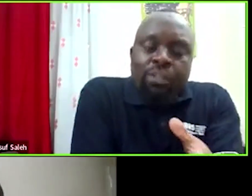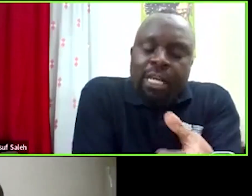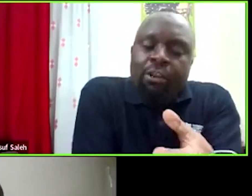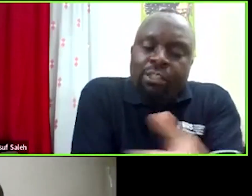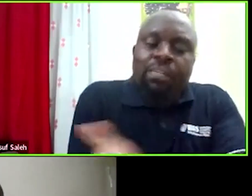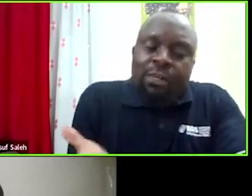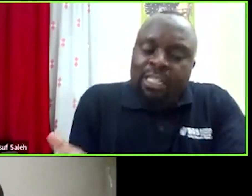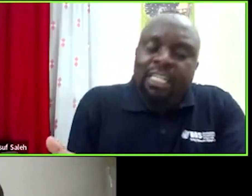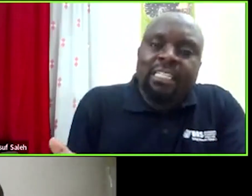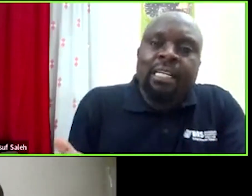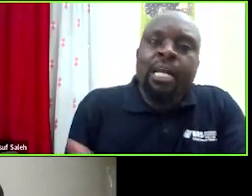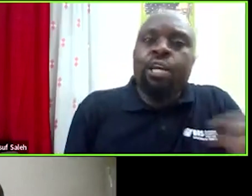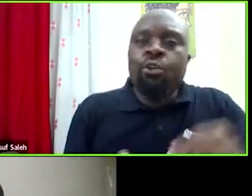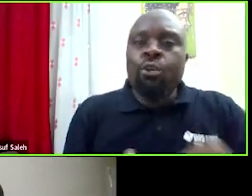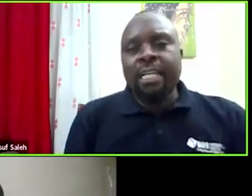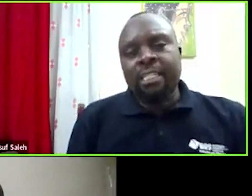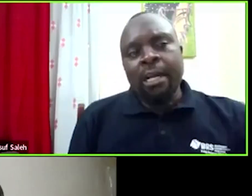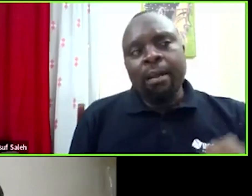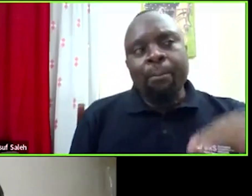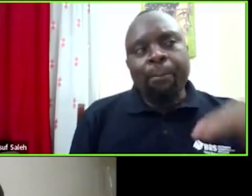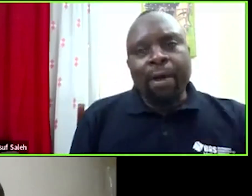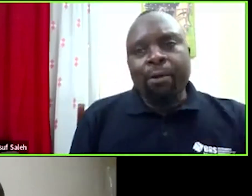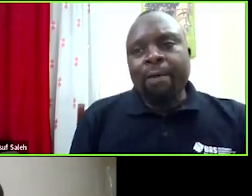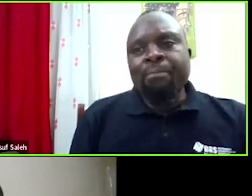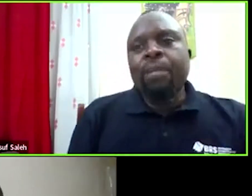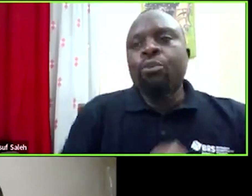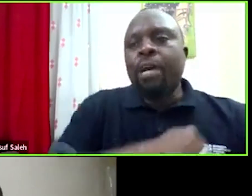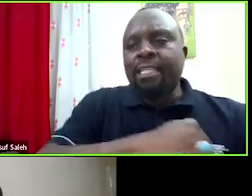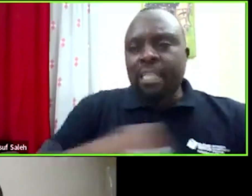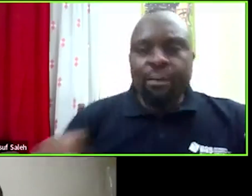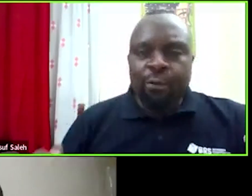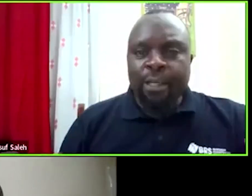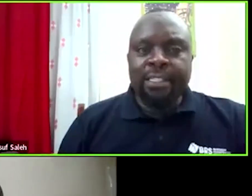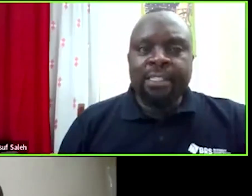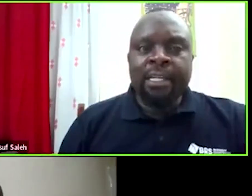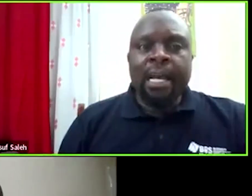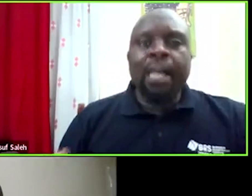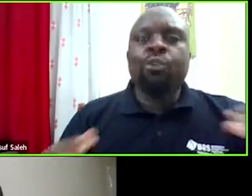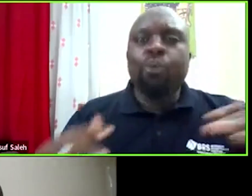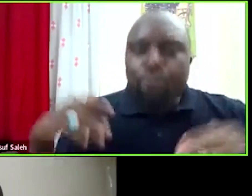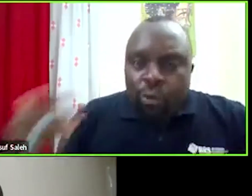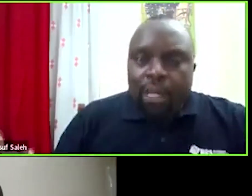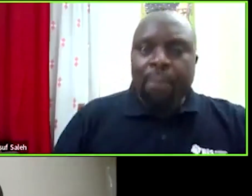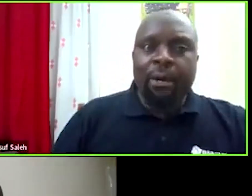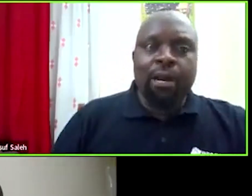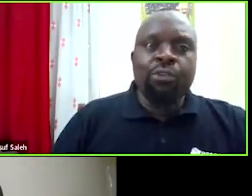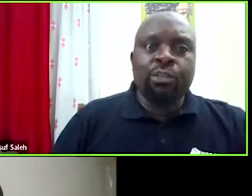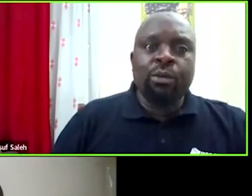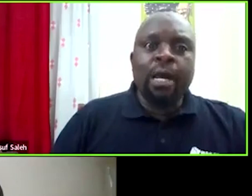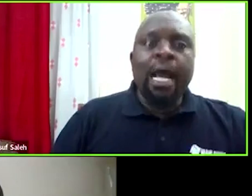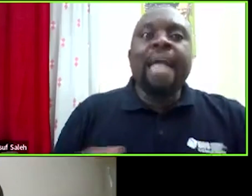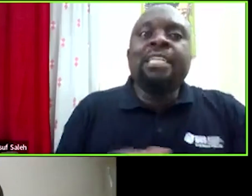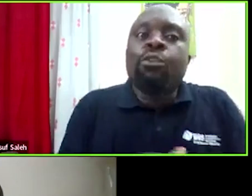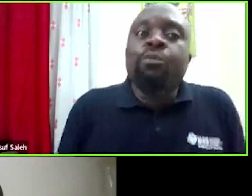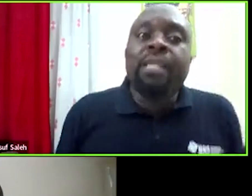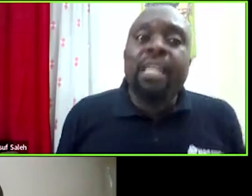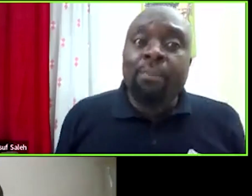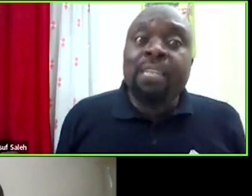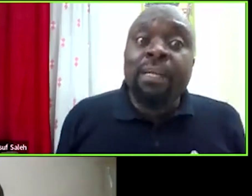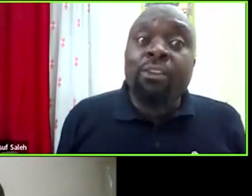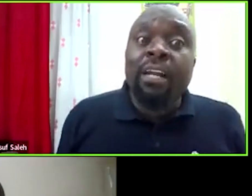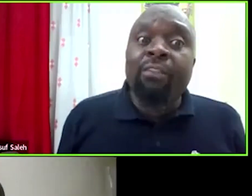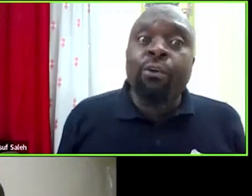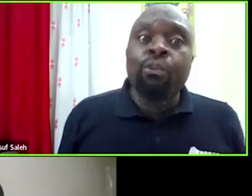they go simultaneously. You look at power, you look at influence to the people around you. And it could